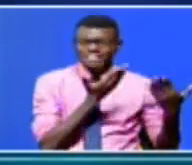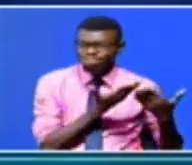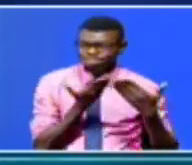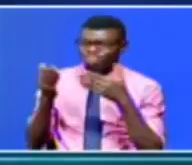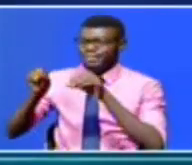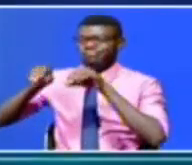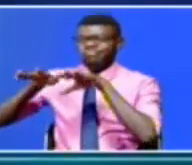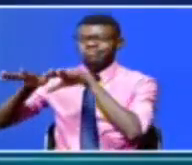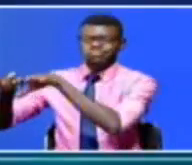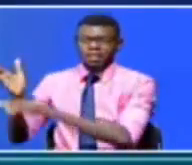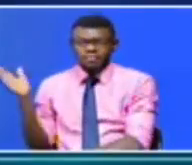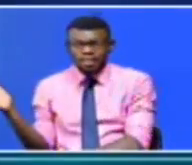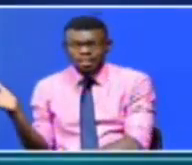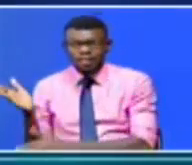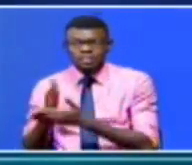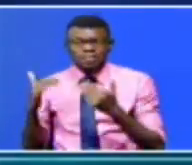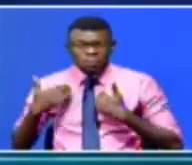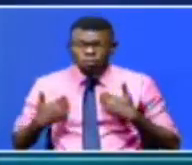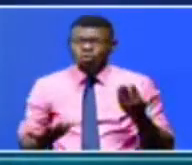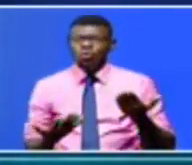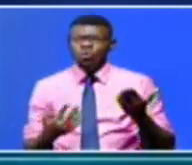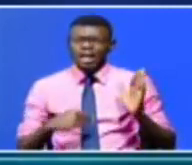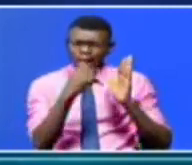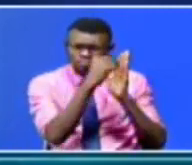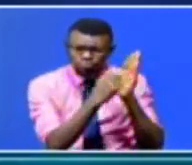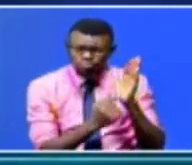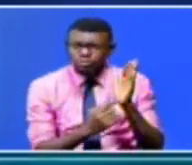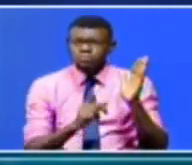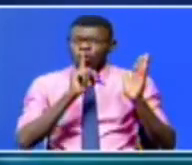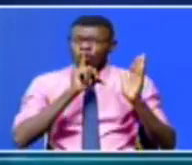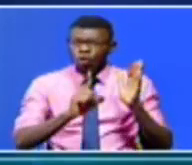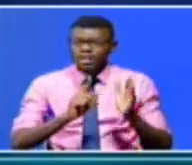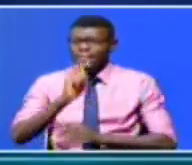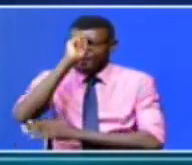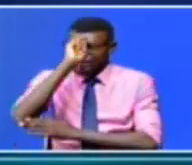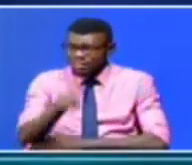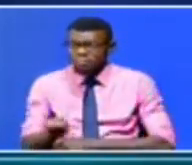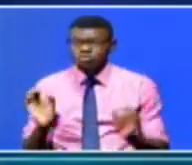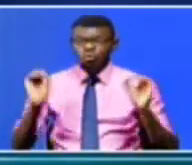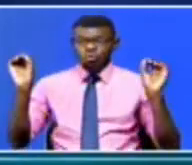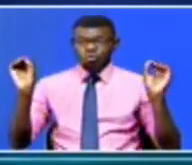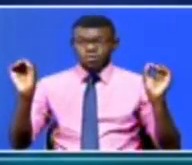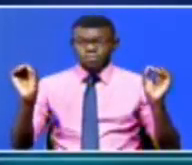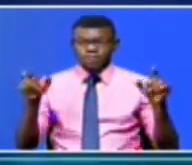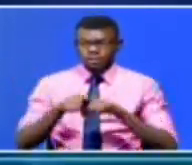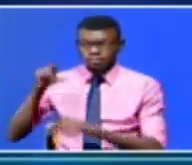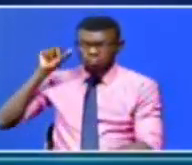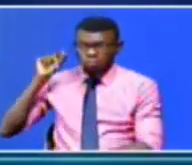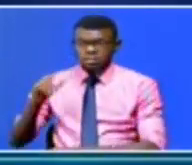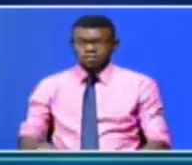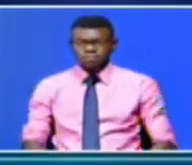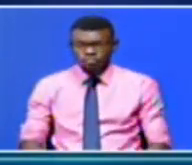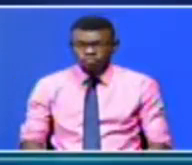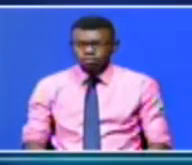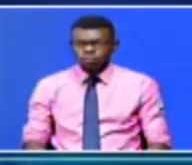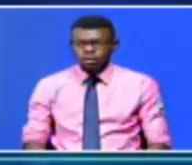kulingana na wale ambao walikosa kutii ile amri ambayo tulikuwa tumeweka. Even as Mombasa, we will not hesitate when